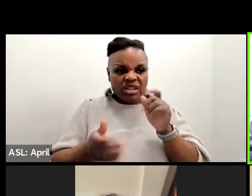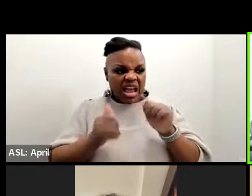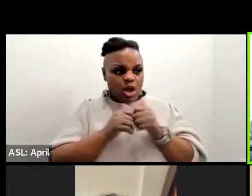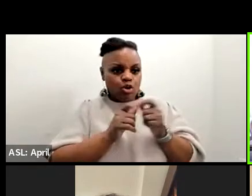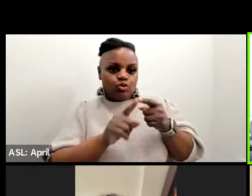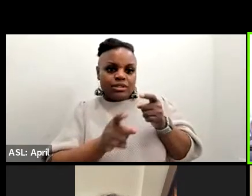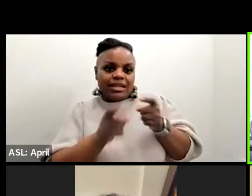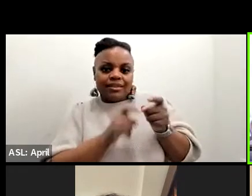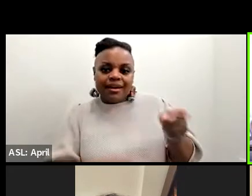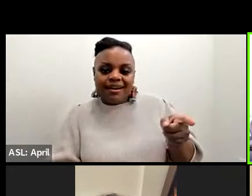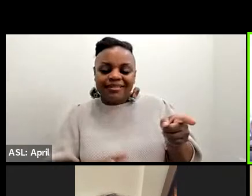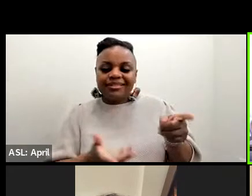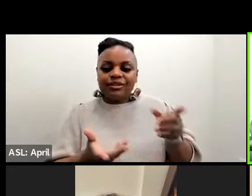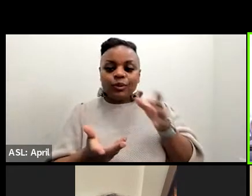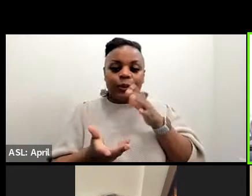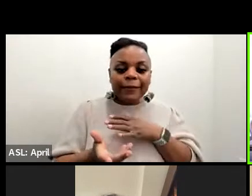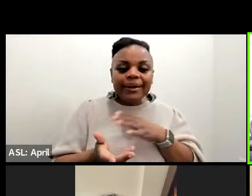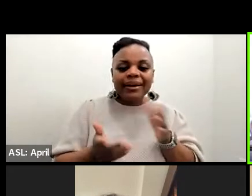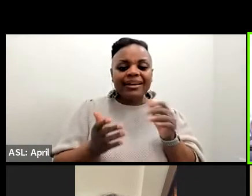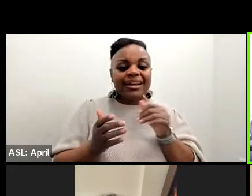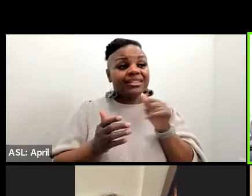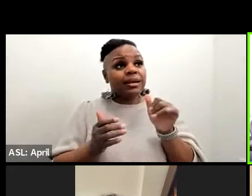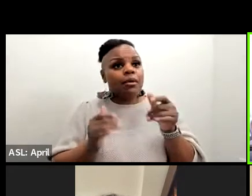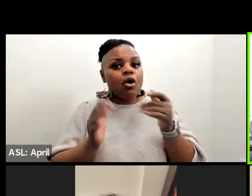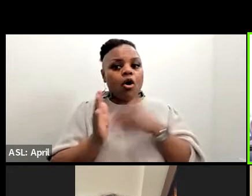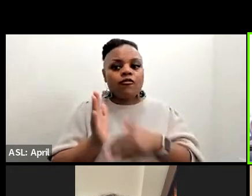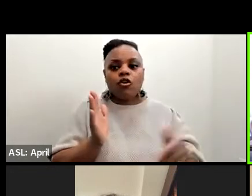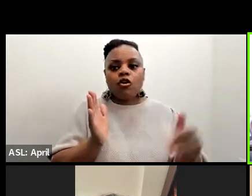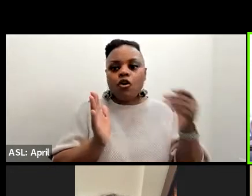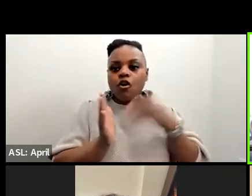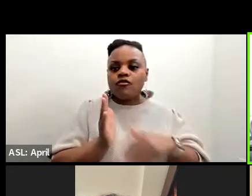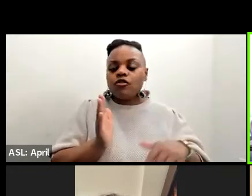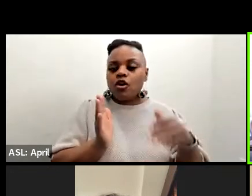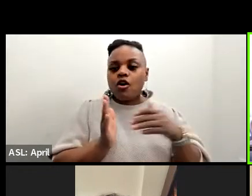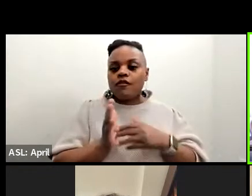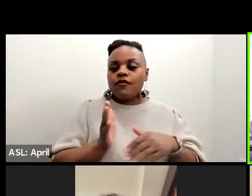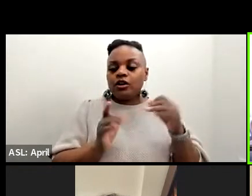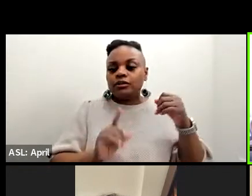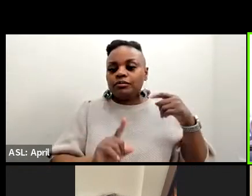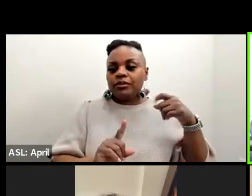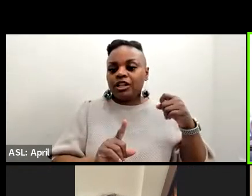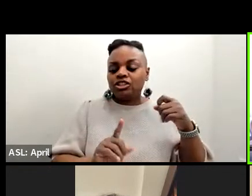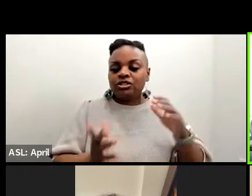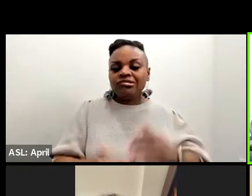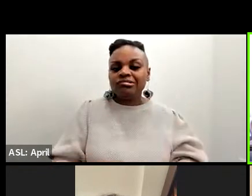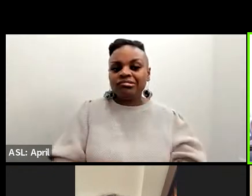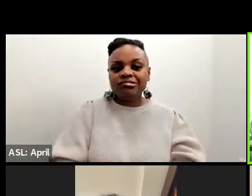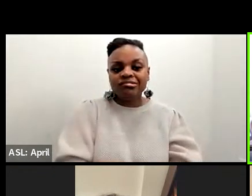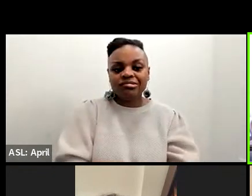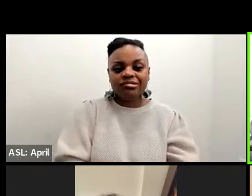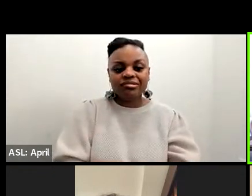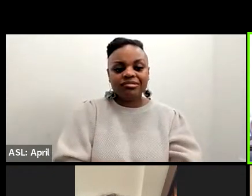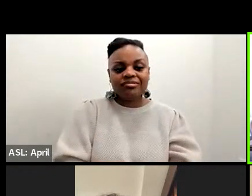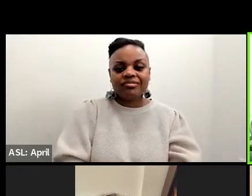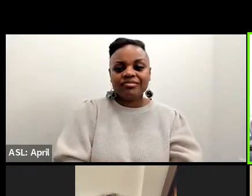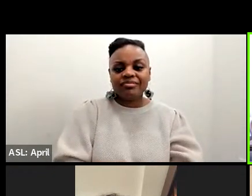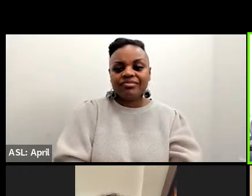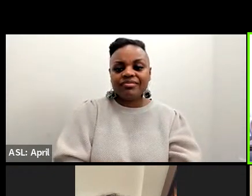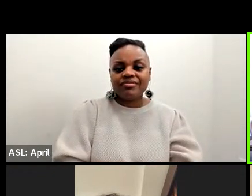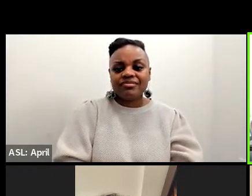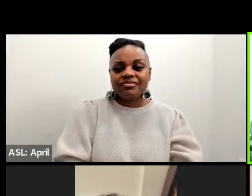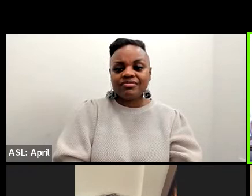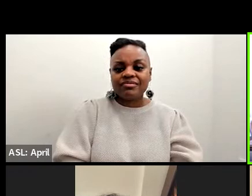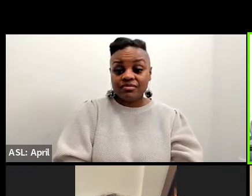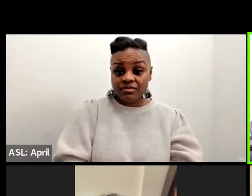to external stimuli and stuff. Like these are built into why they survive and also why they are bad at